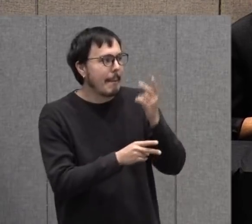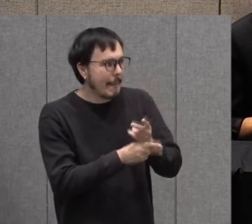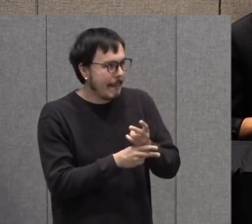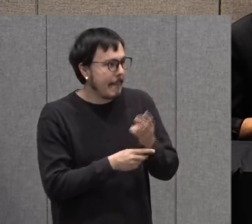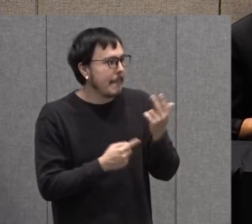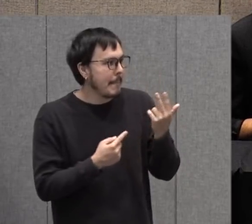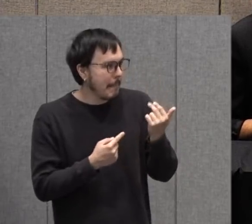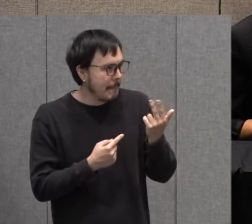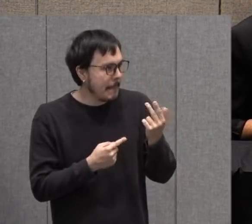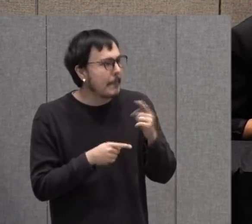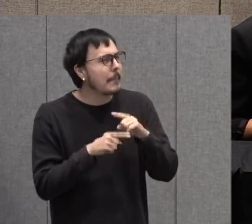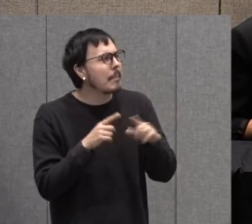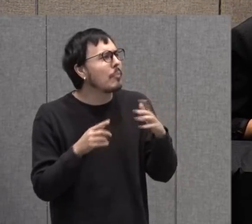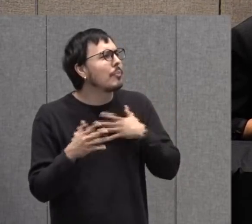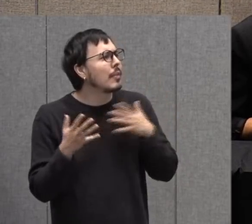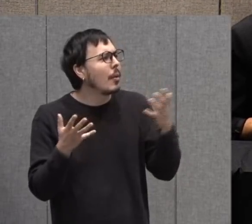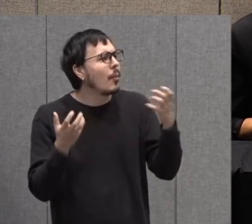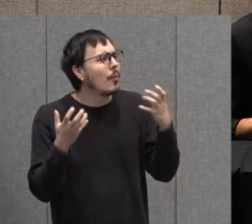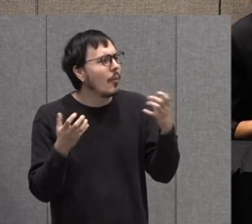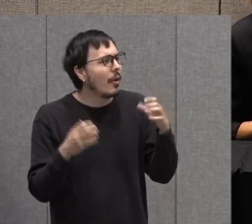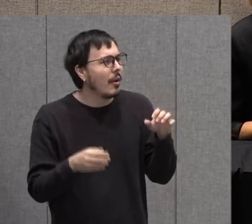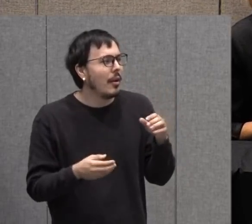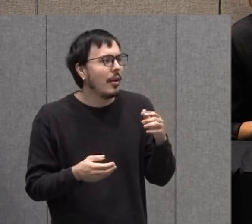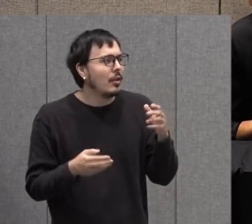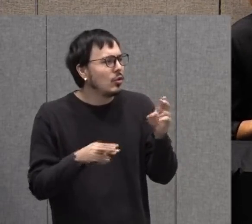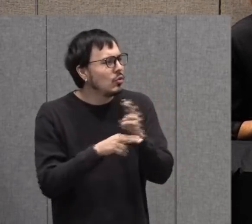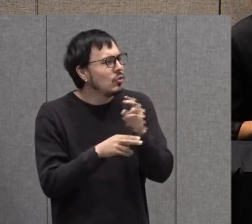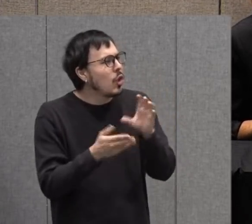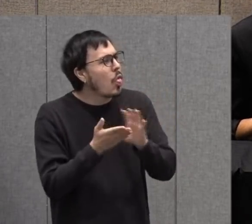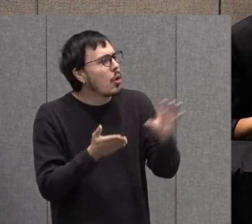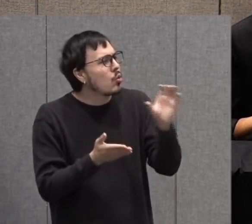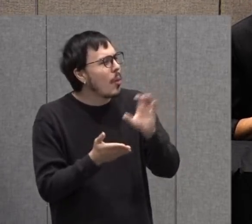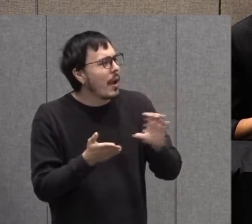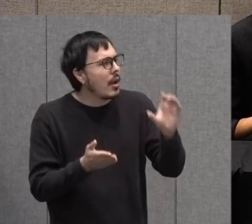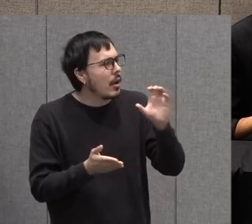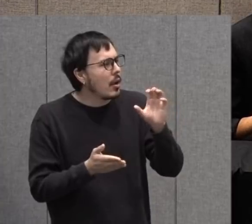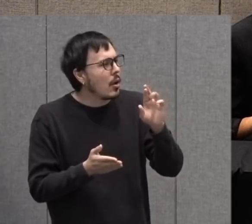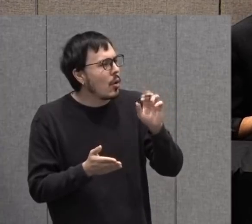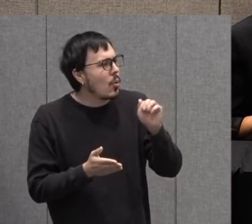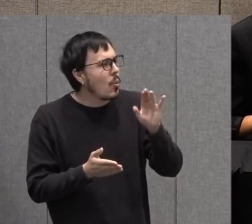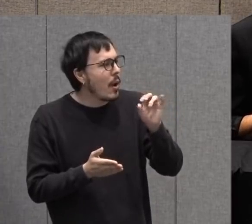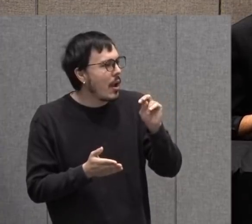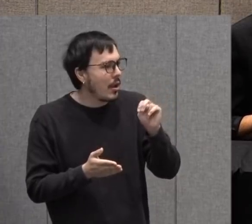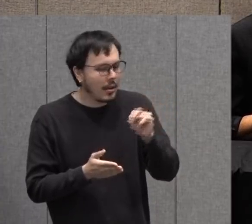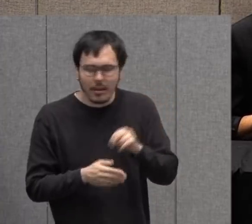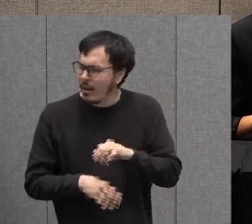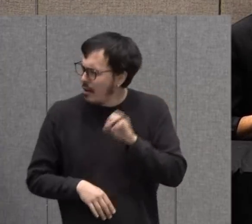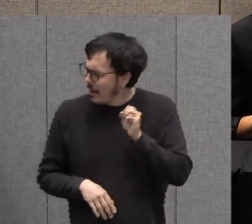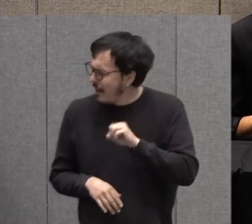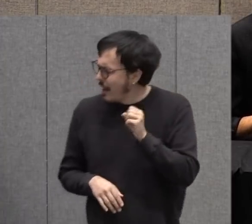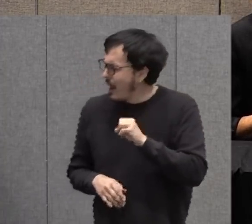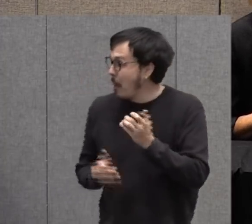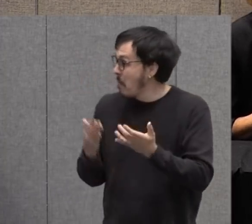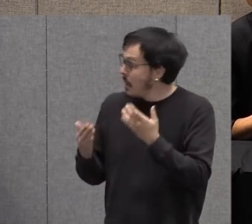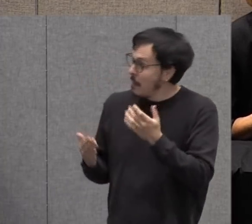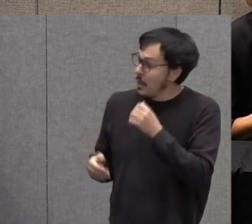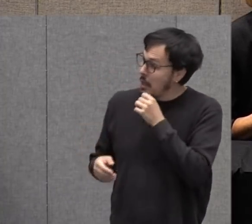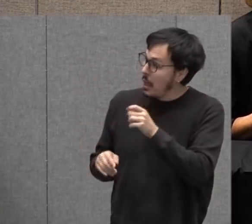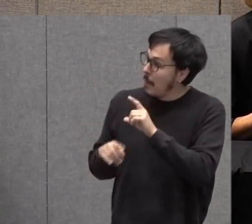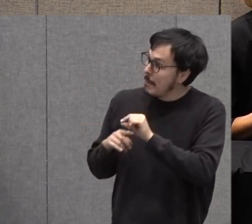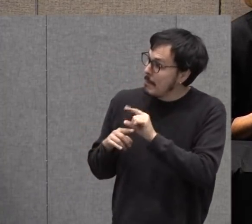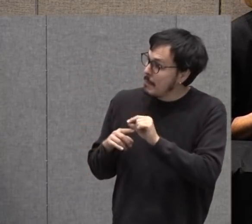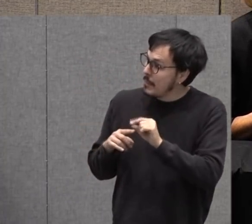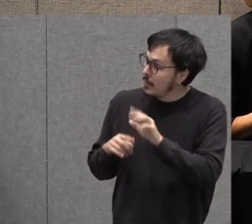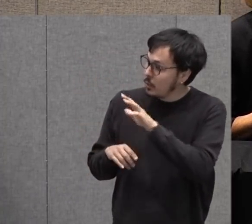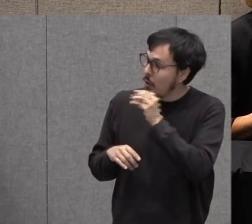but I wish I could use maybe the crayons. Can I use the crayons? Yeah, not everybody has beans at their house. That's true.